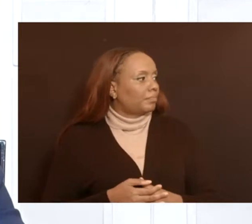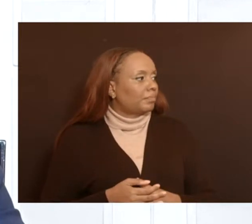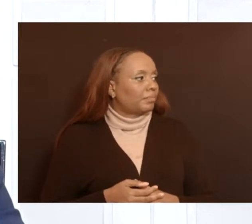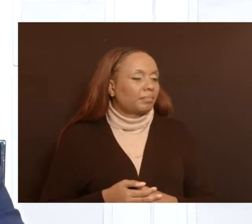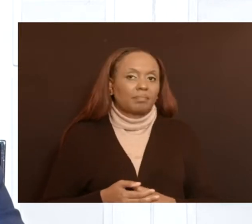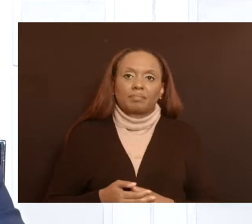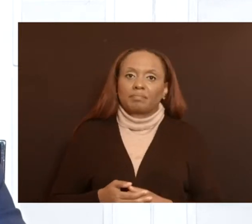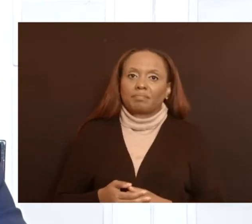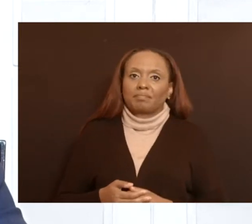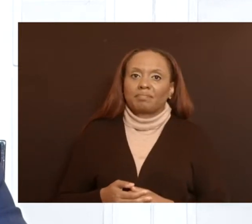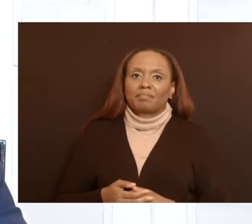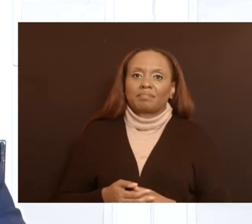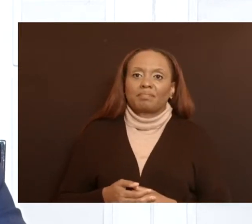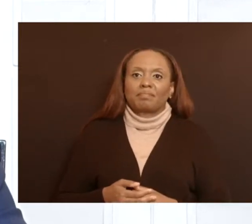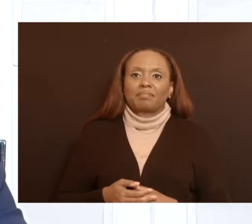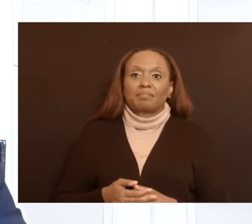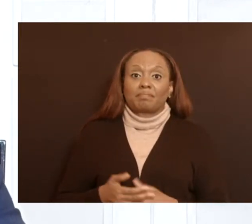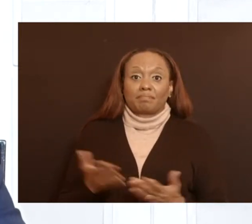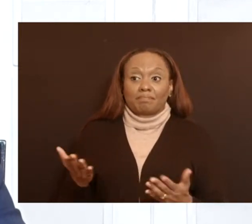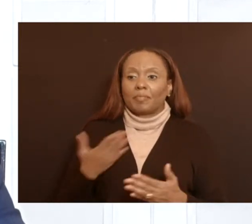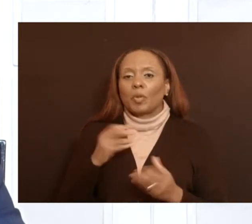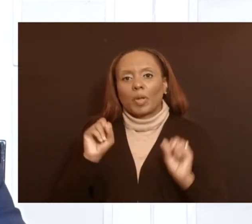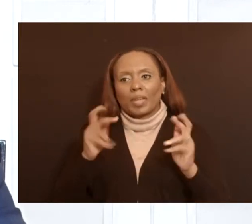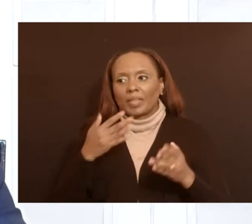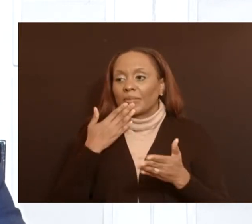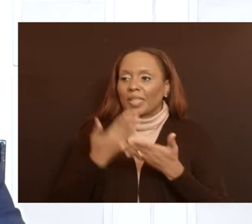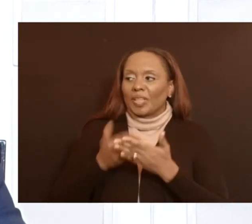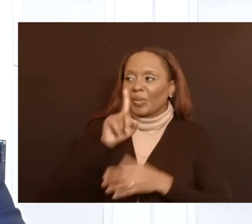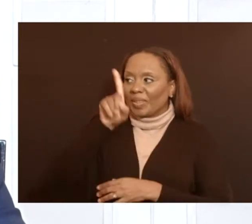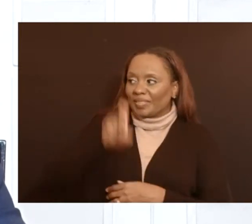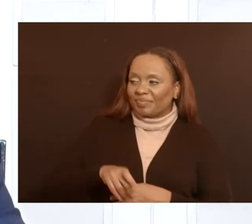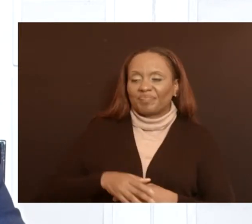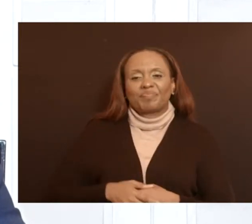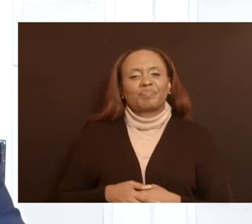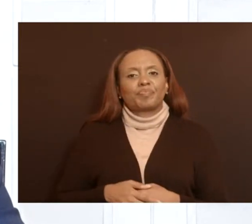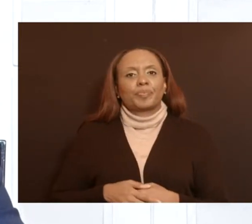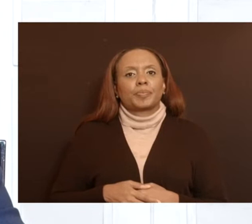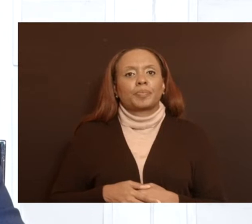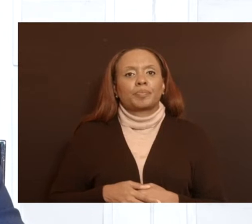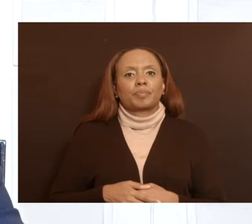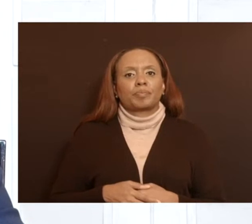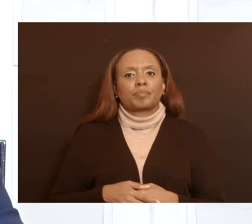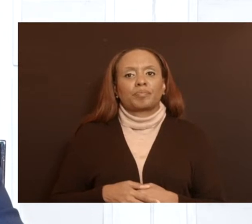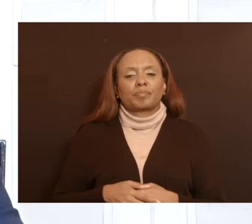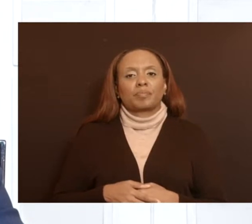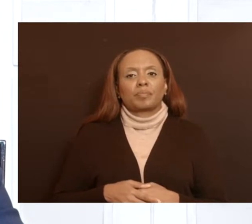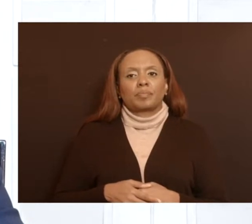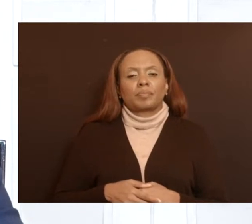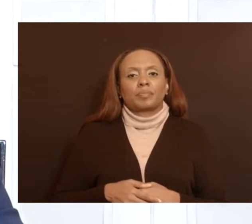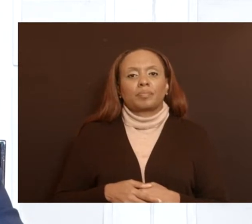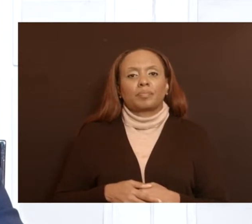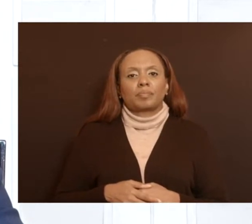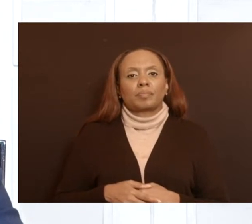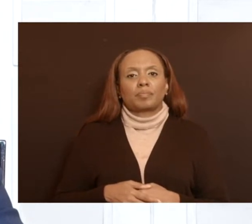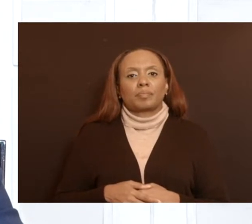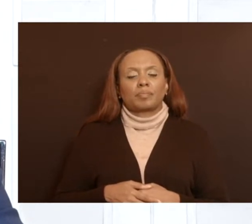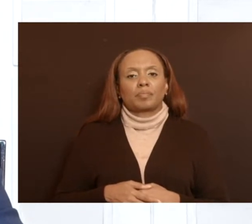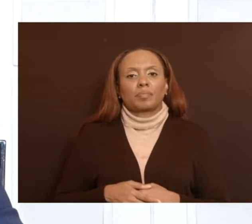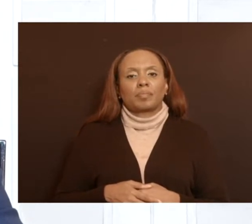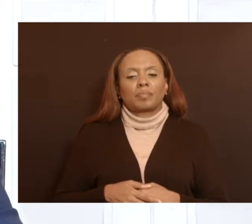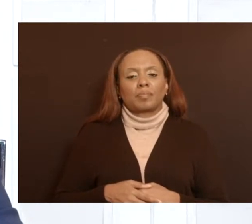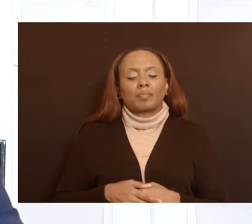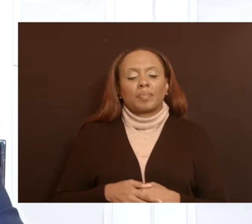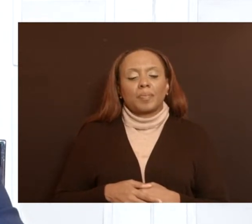Great question. I think from my memory, I believe there are about 2 other persons who would